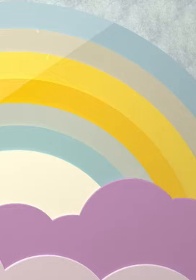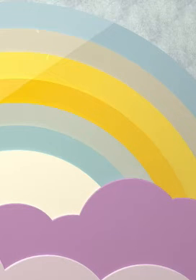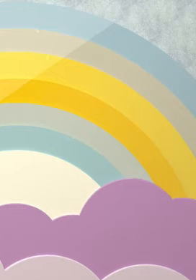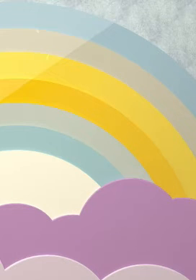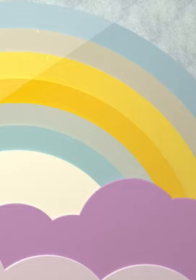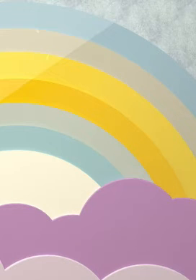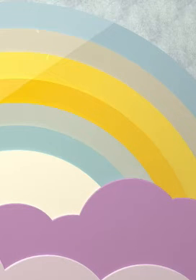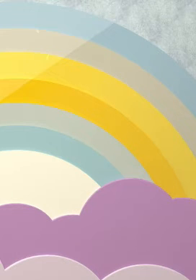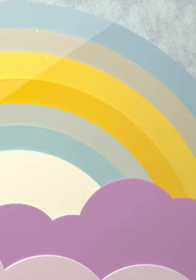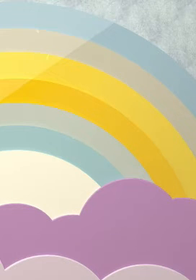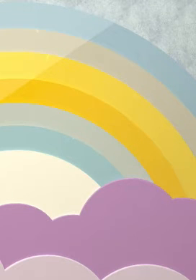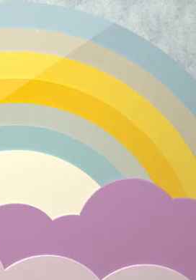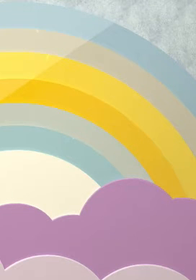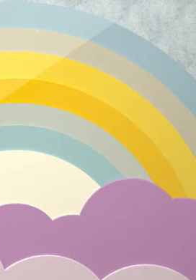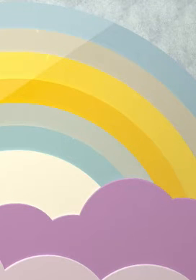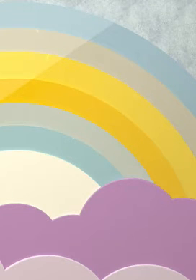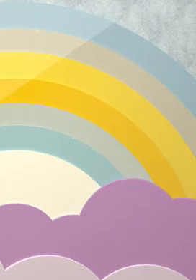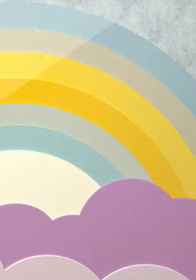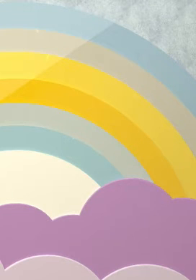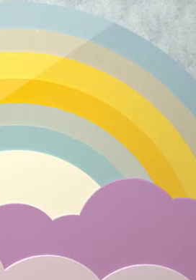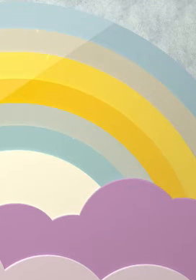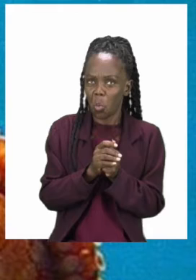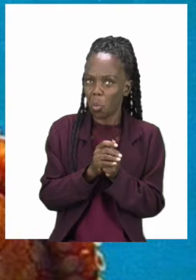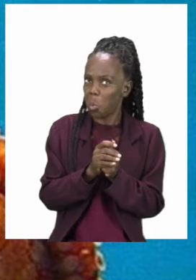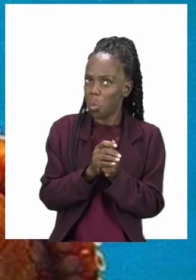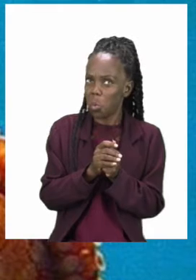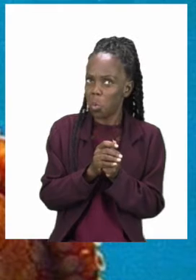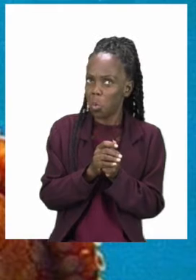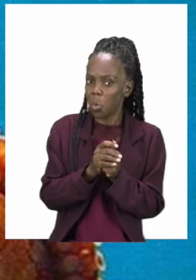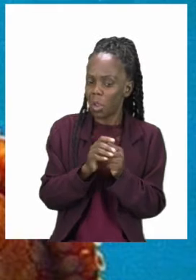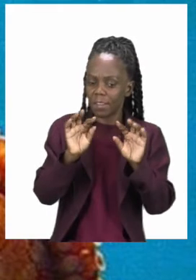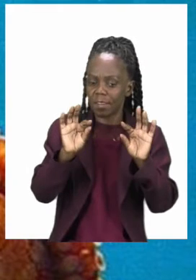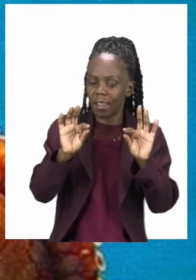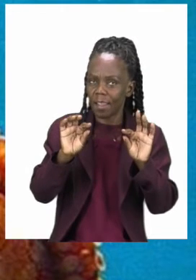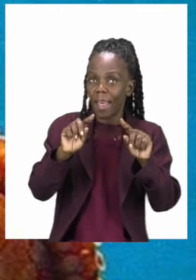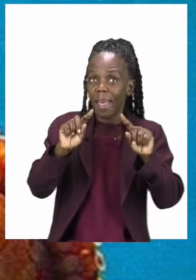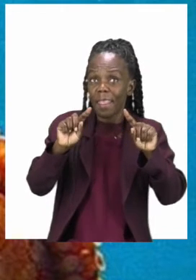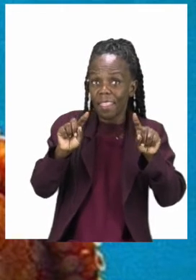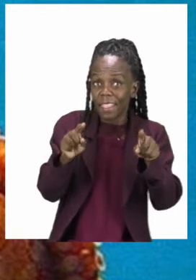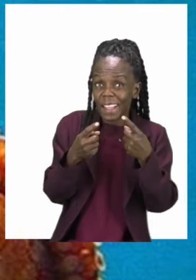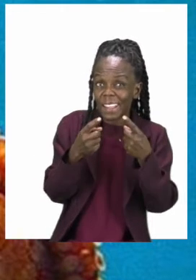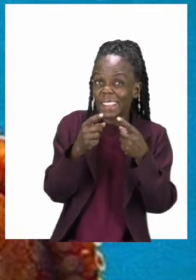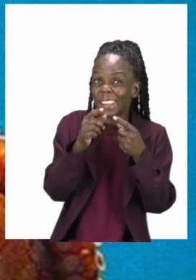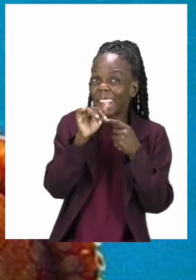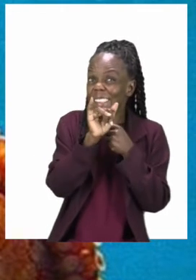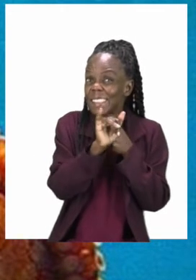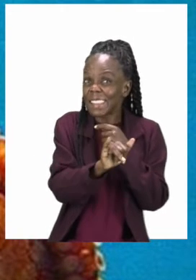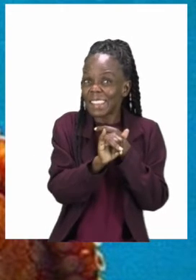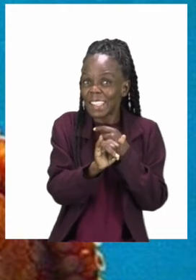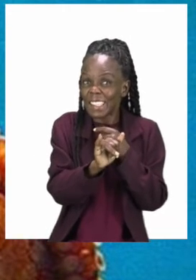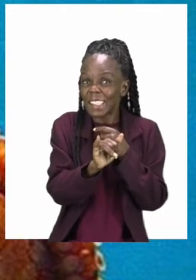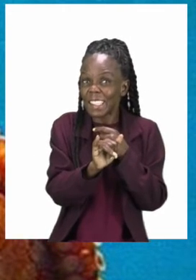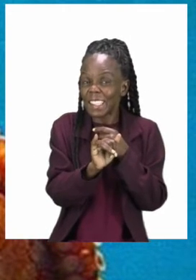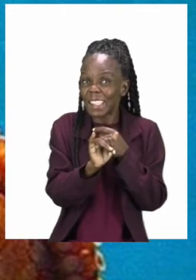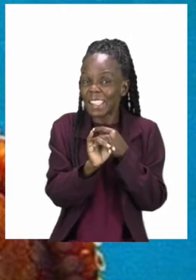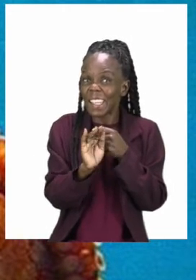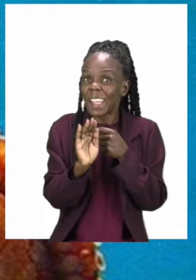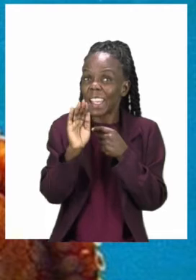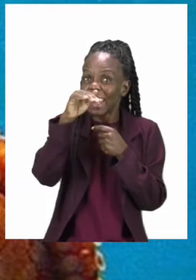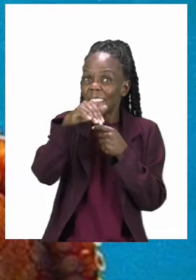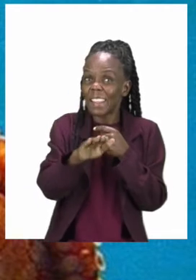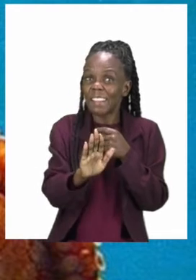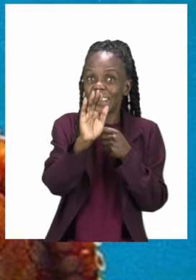new things and having our lessons. But you know, as you can tell, we're very excited. But we would just like to remind you guys that you can catch us every Monday, Tuesday,